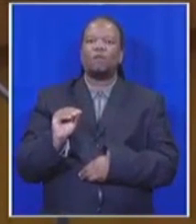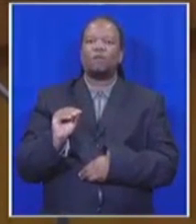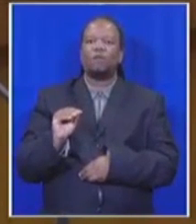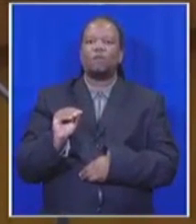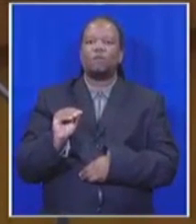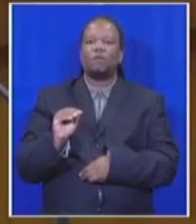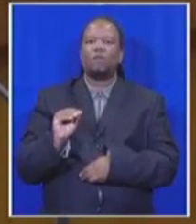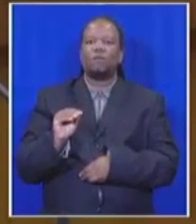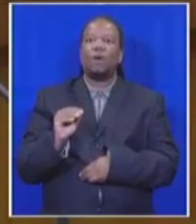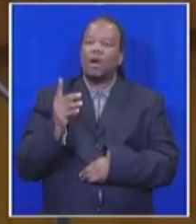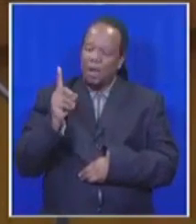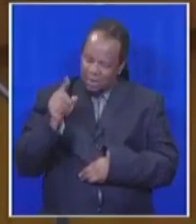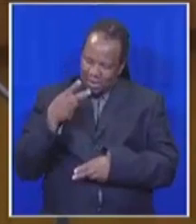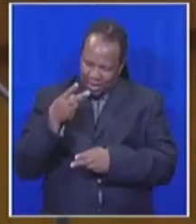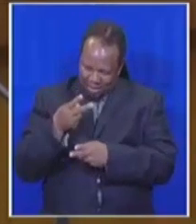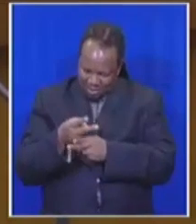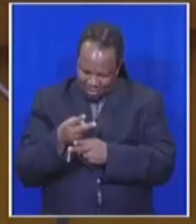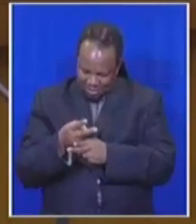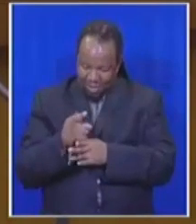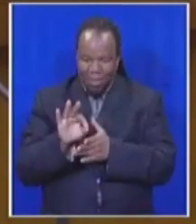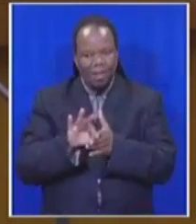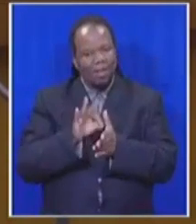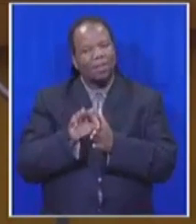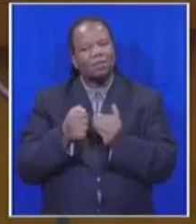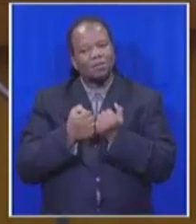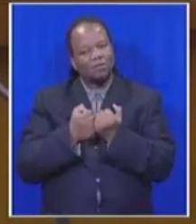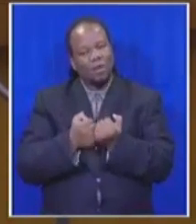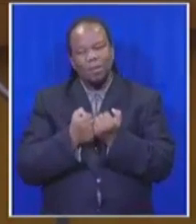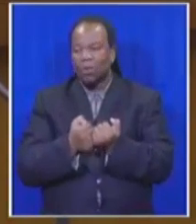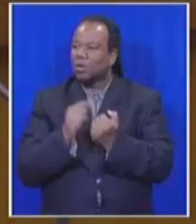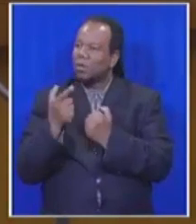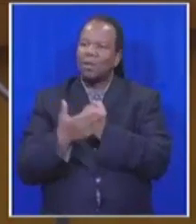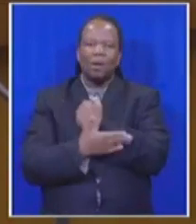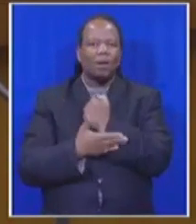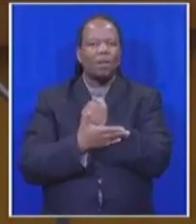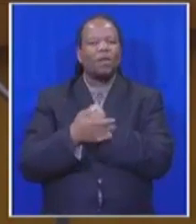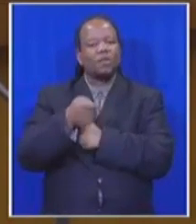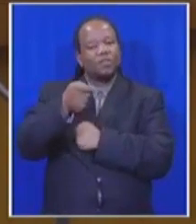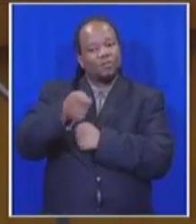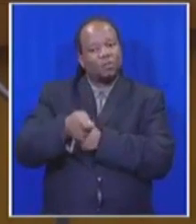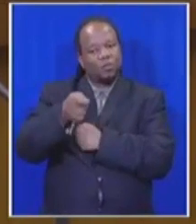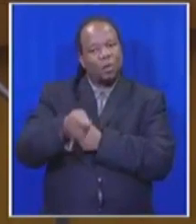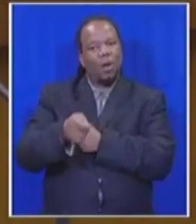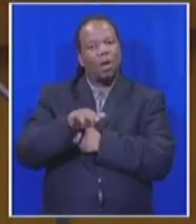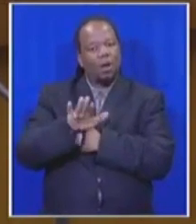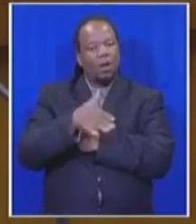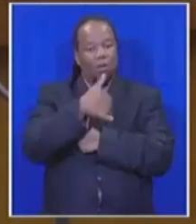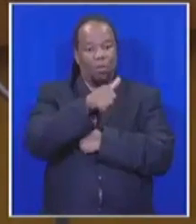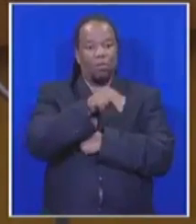our electoral support everywhere in the country. Honorable Speaker, the ANC remains the people's